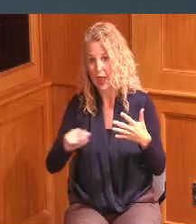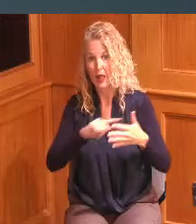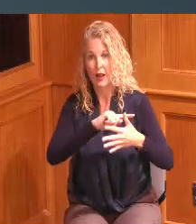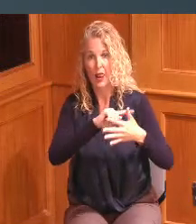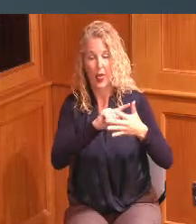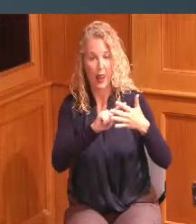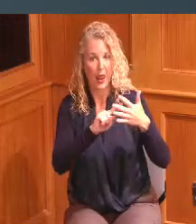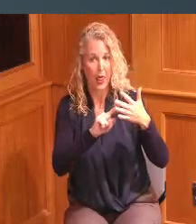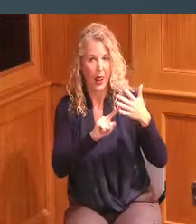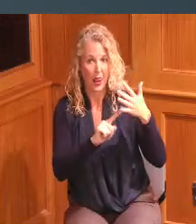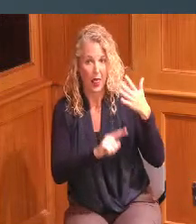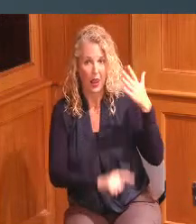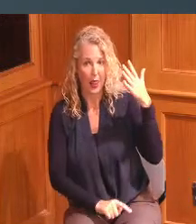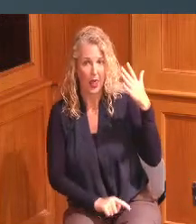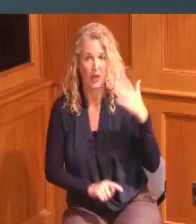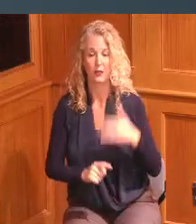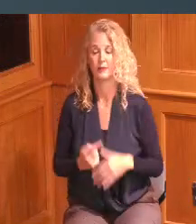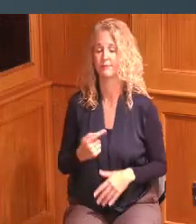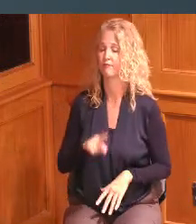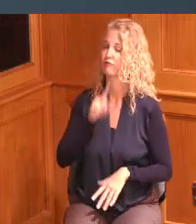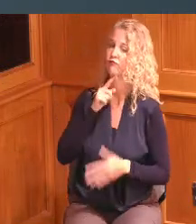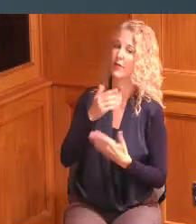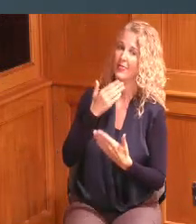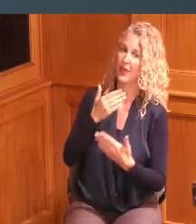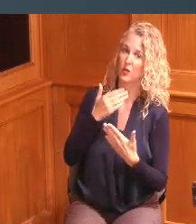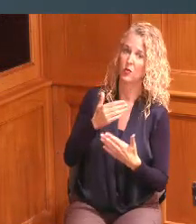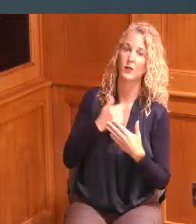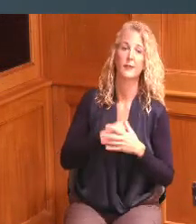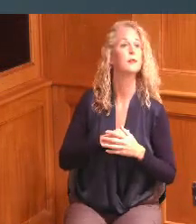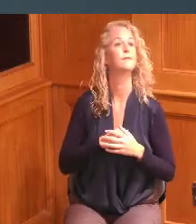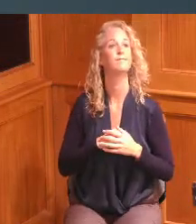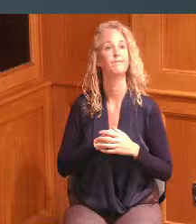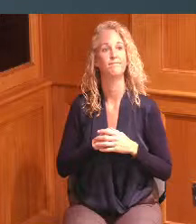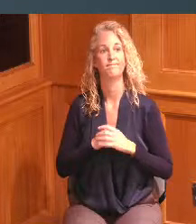Public Health, and the list goes on. Mm-hmm. We just gave you a